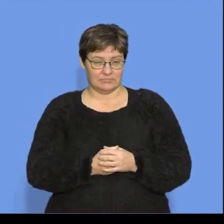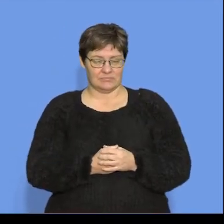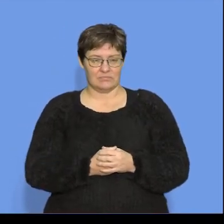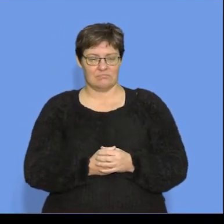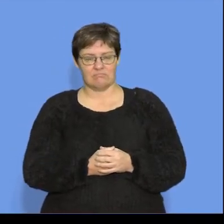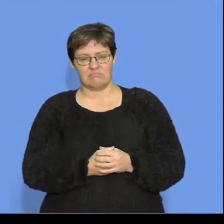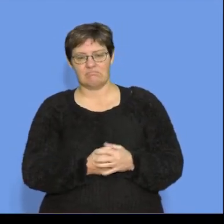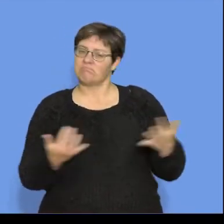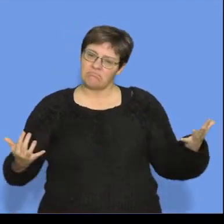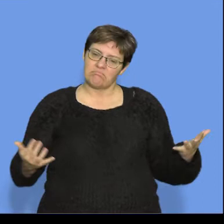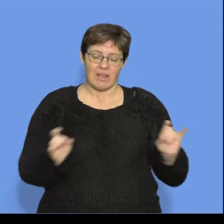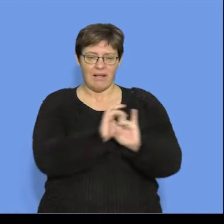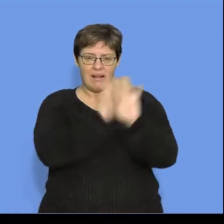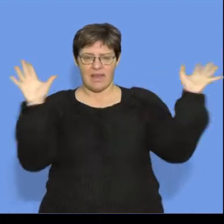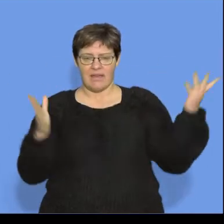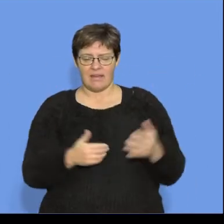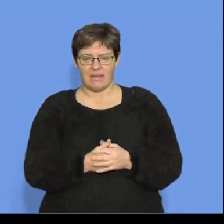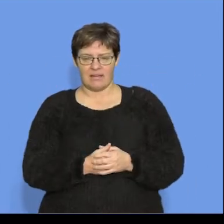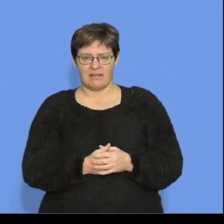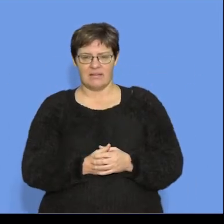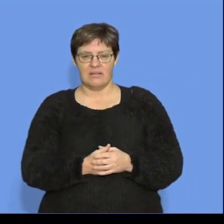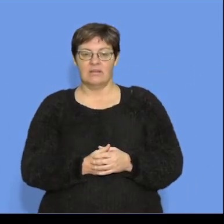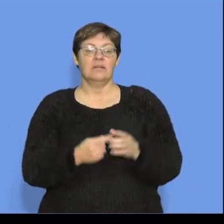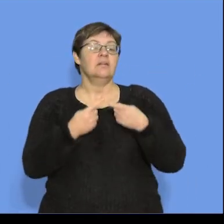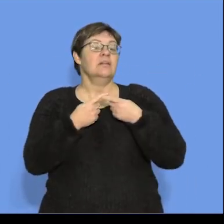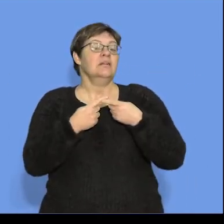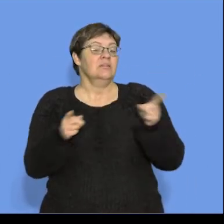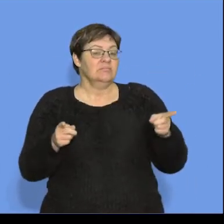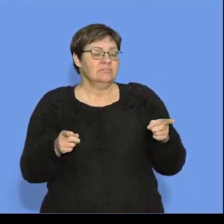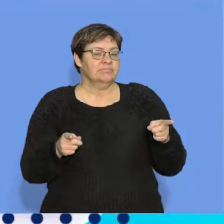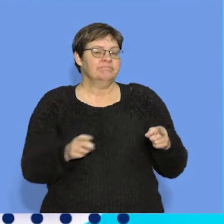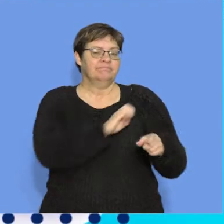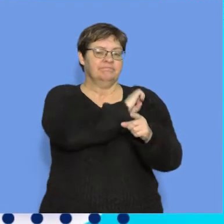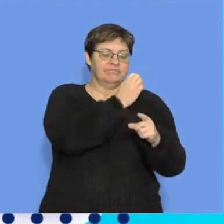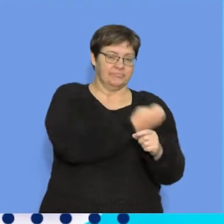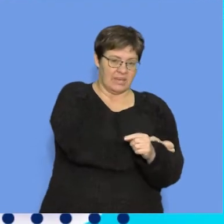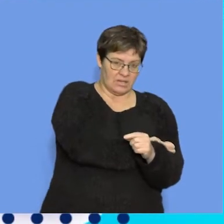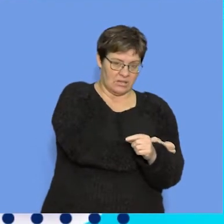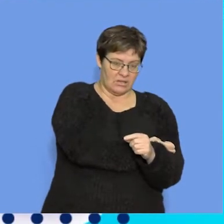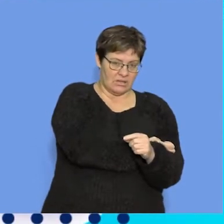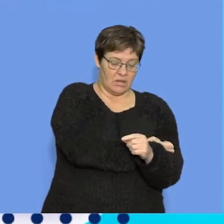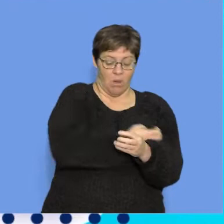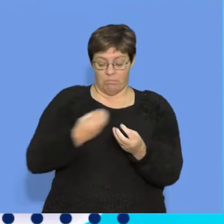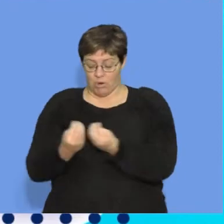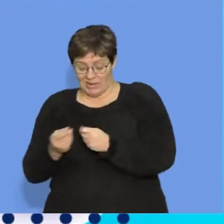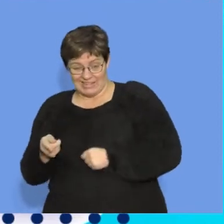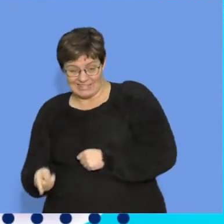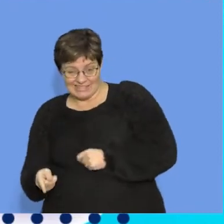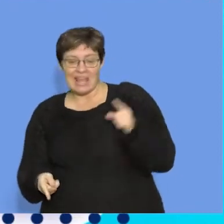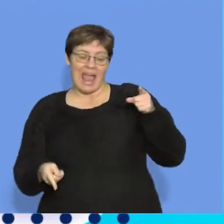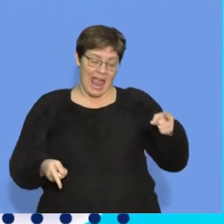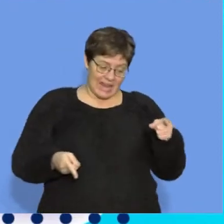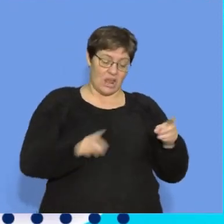And that's quite clear. The difference between the energy of the product and the energy of